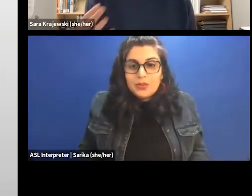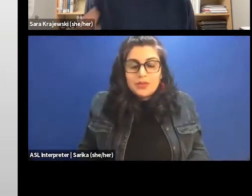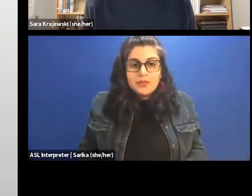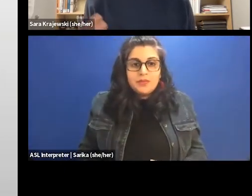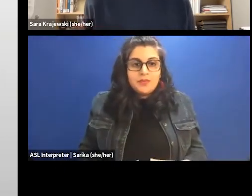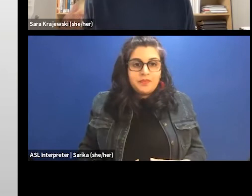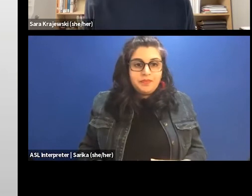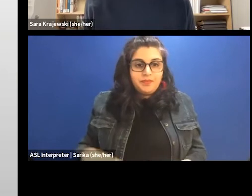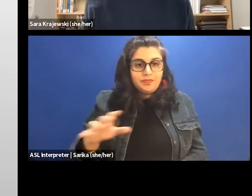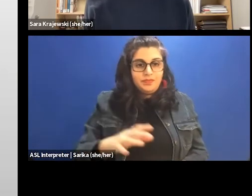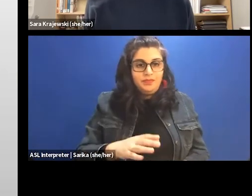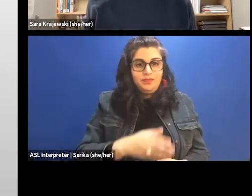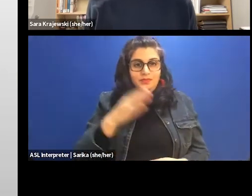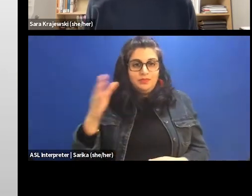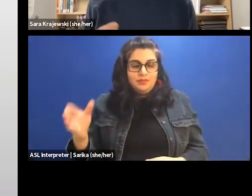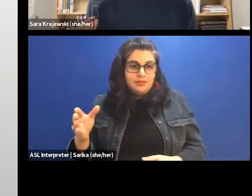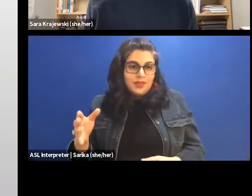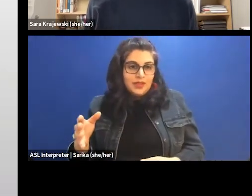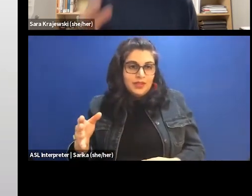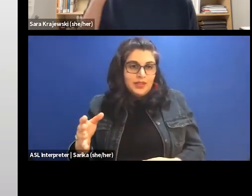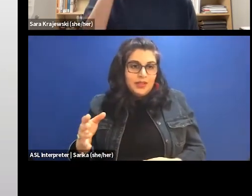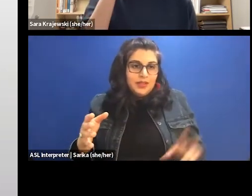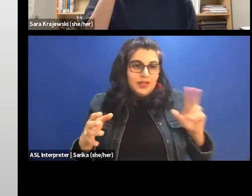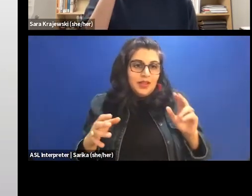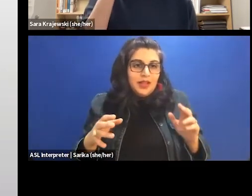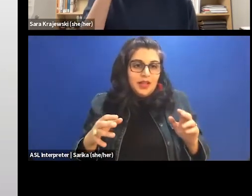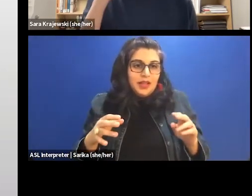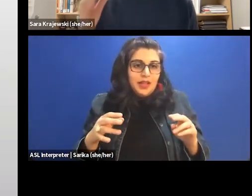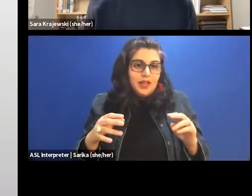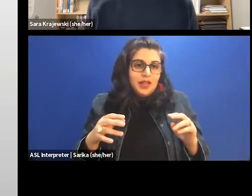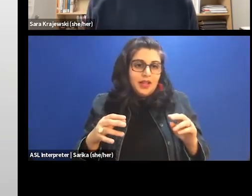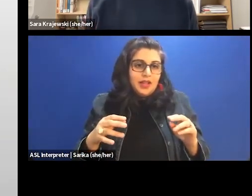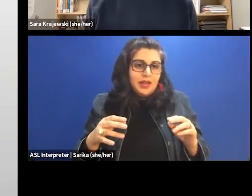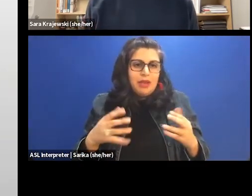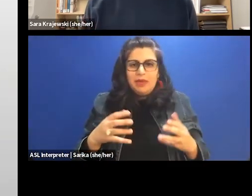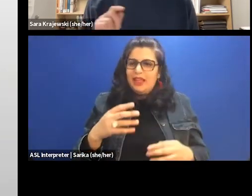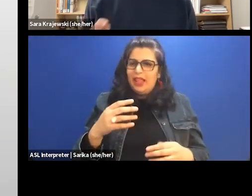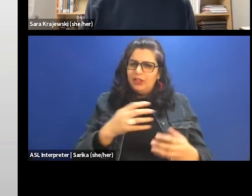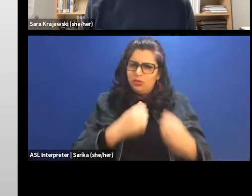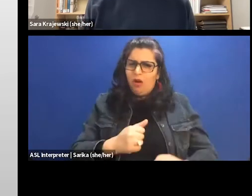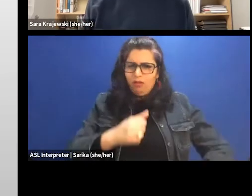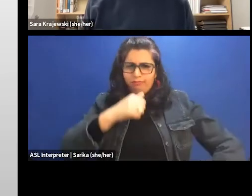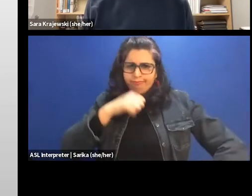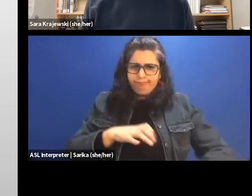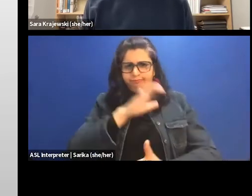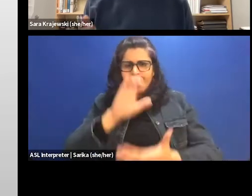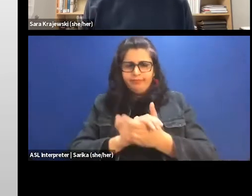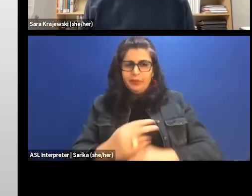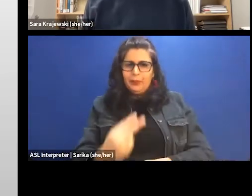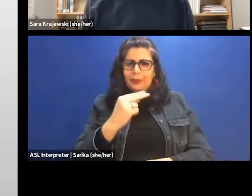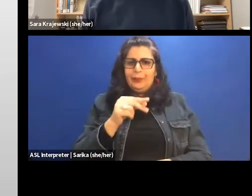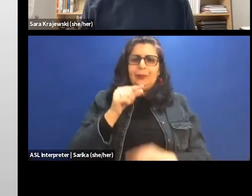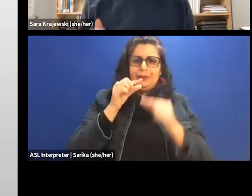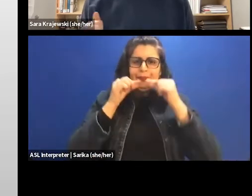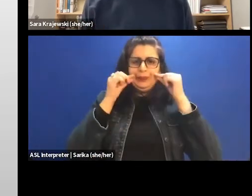a reserved, maybe matronly manner, gazing out at us with pursed lips. In self-portrait with